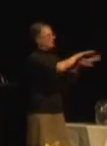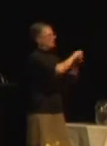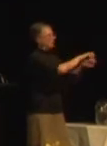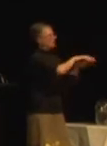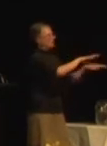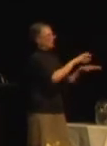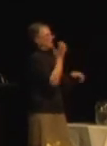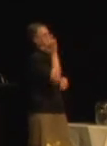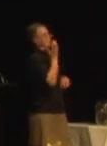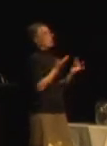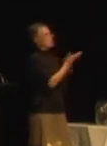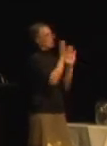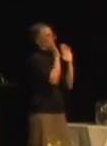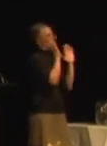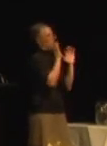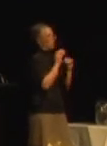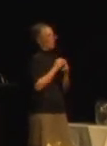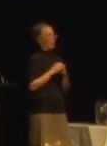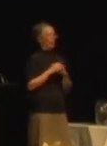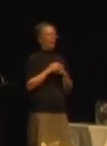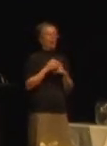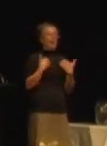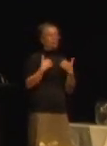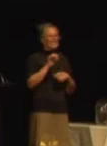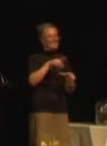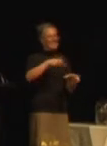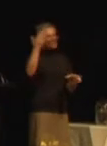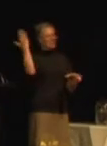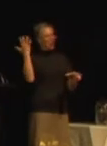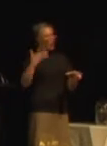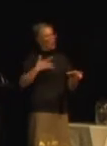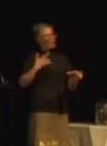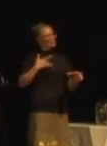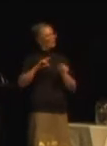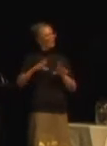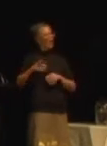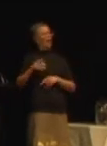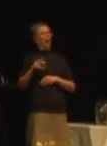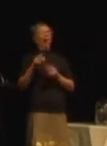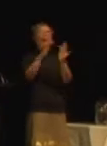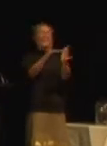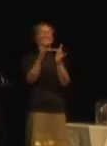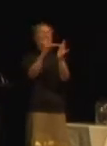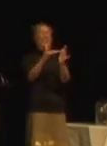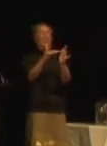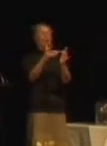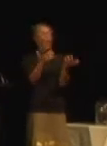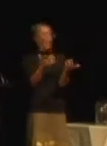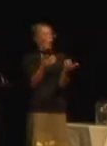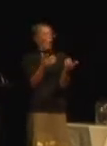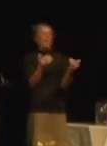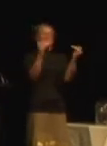that we often spoke about the internet democratizing information 10 years ago, because now people are talking about the internet dismantling